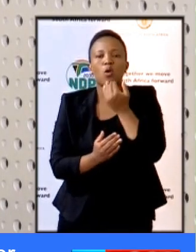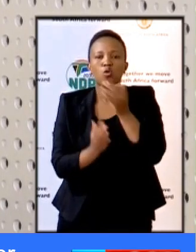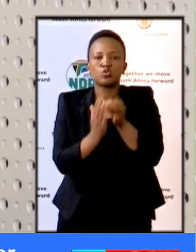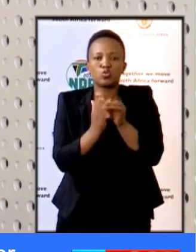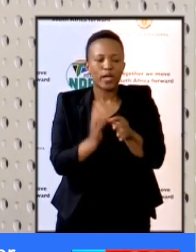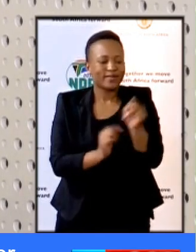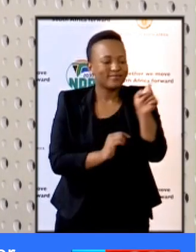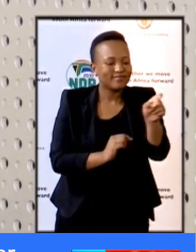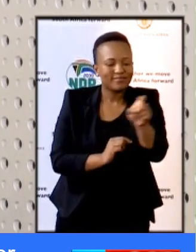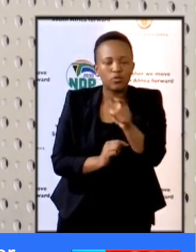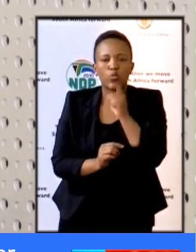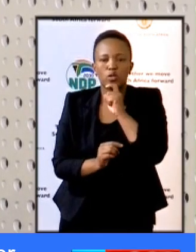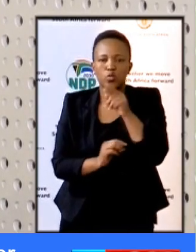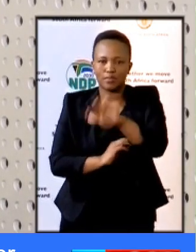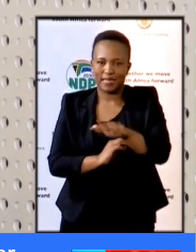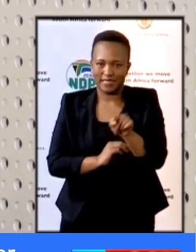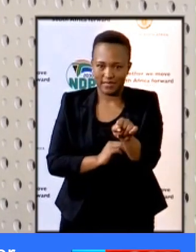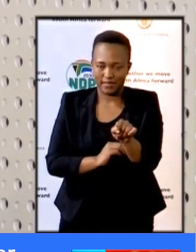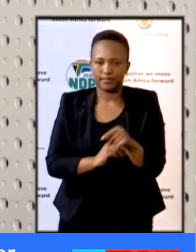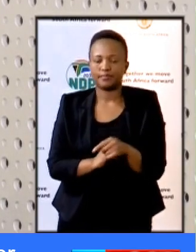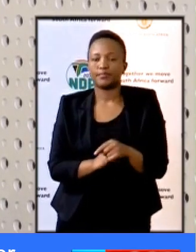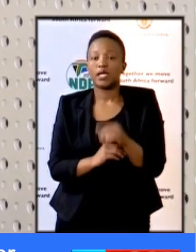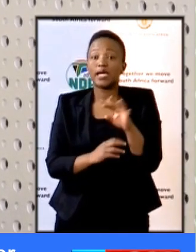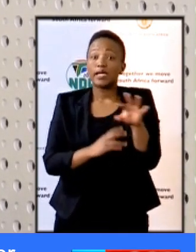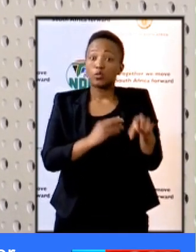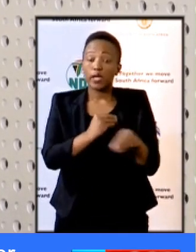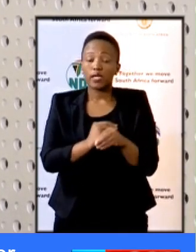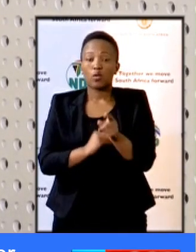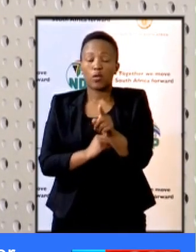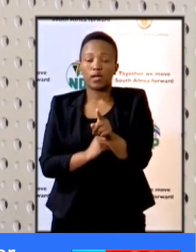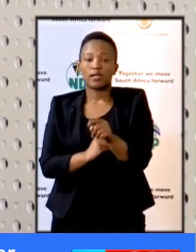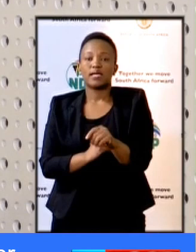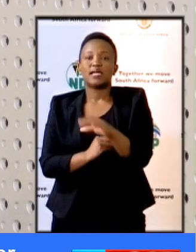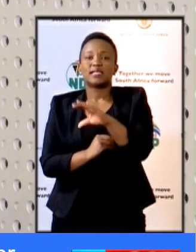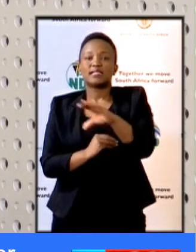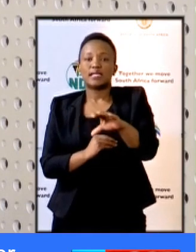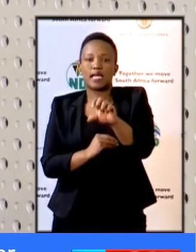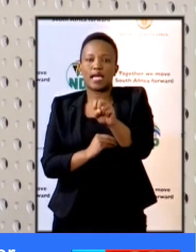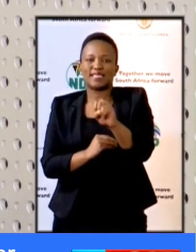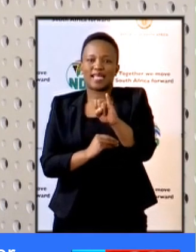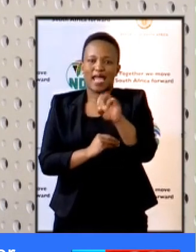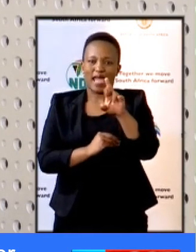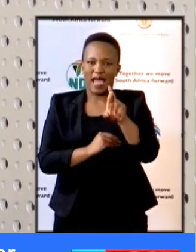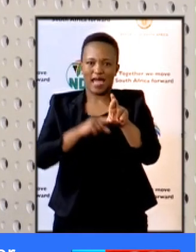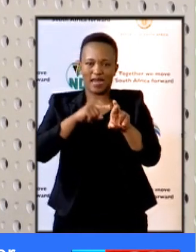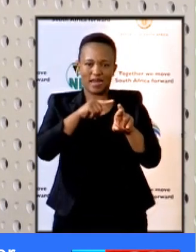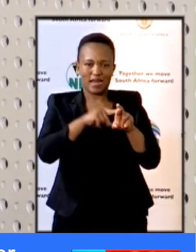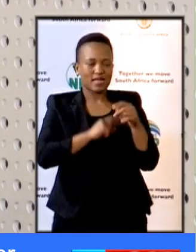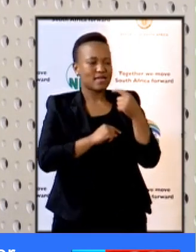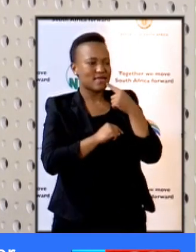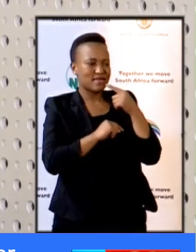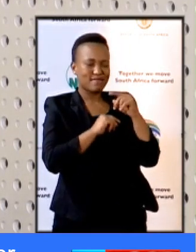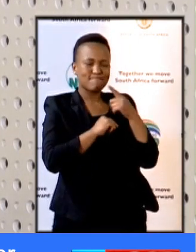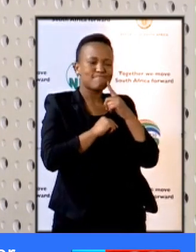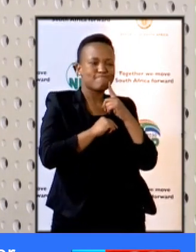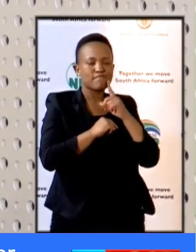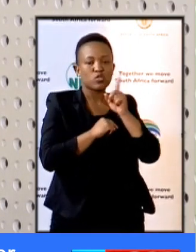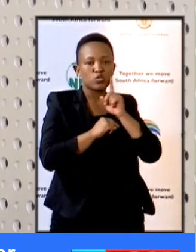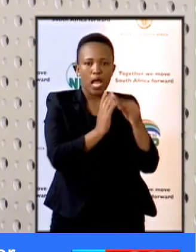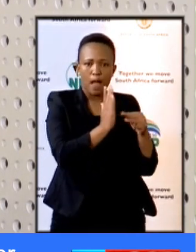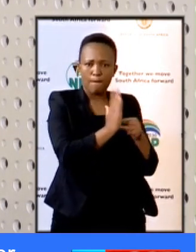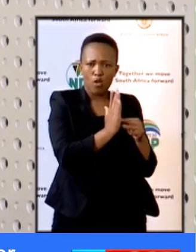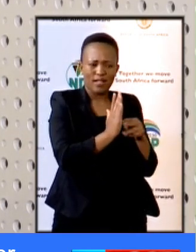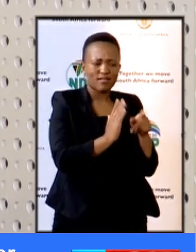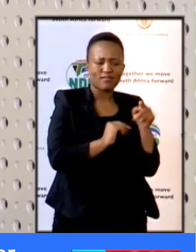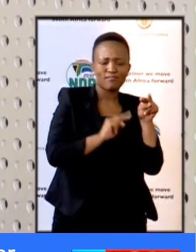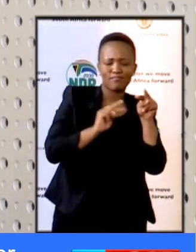period. In addition, CSIR is modeling the carrying capacity of our National